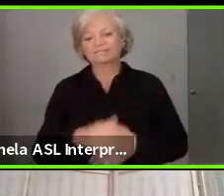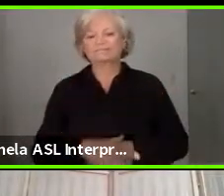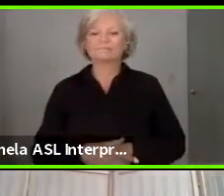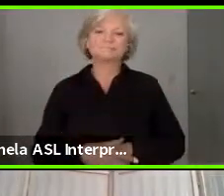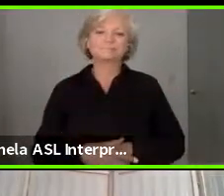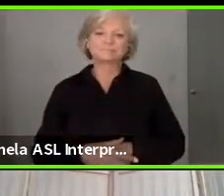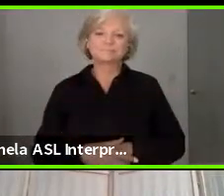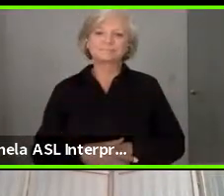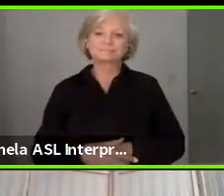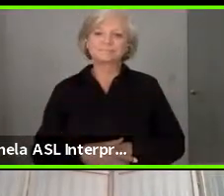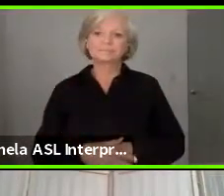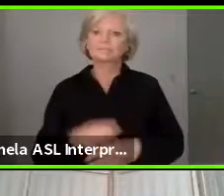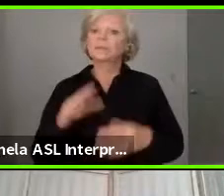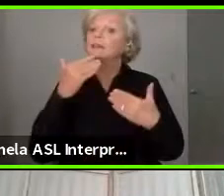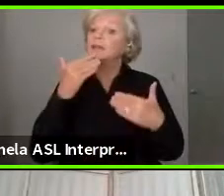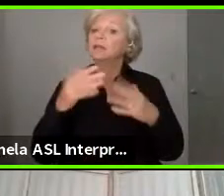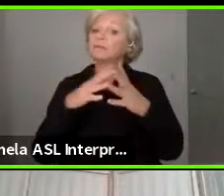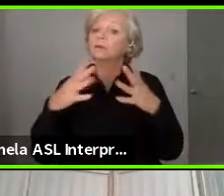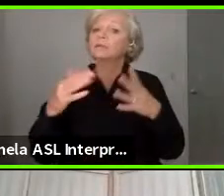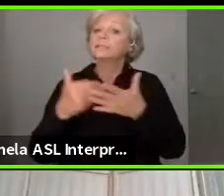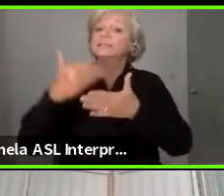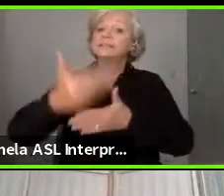All right. Thanks, everybody. We'll see you next time.